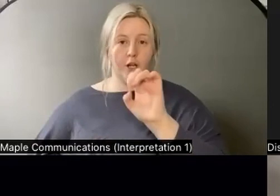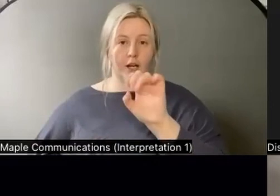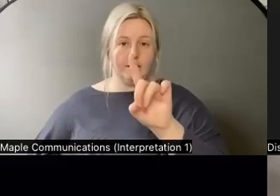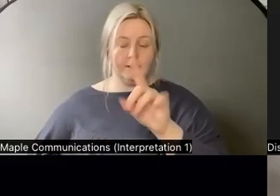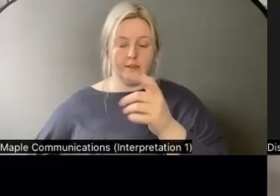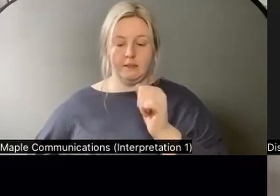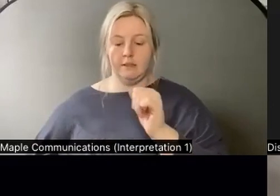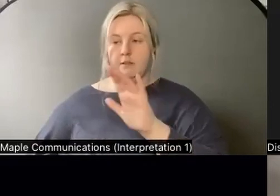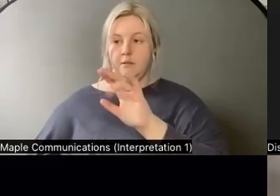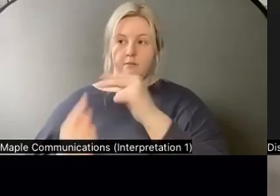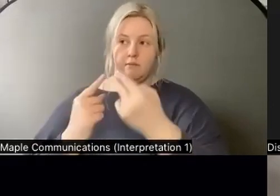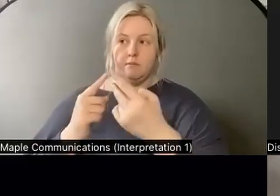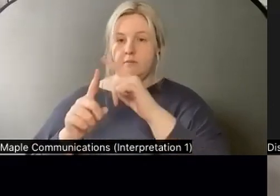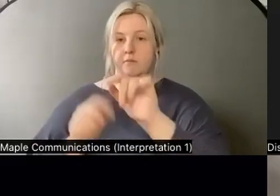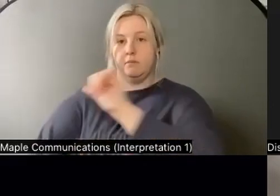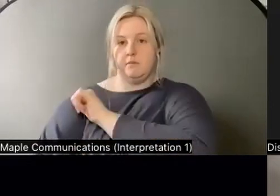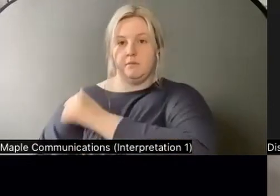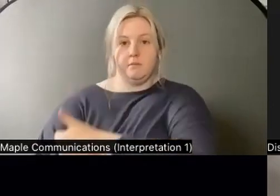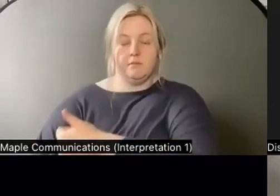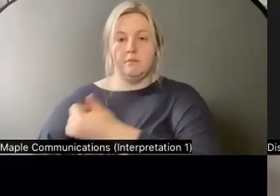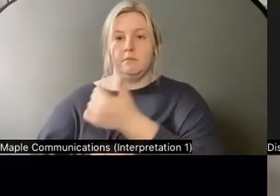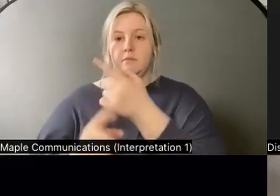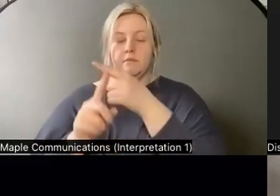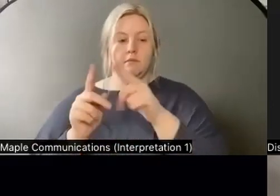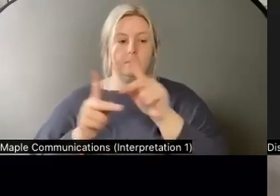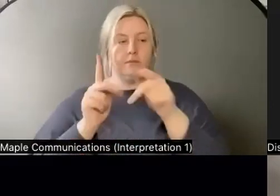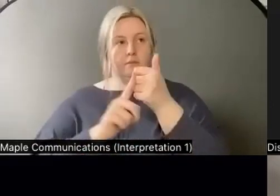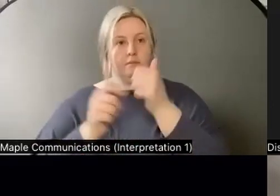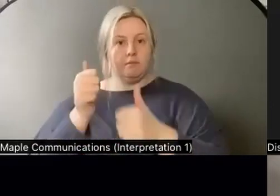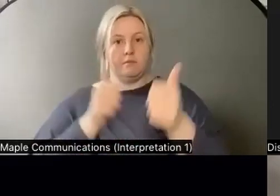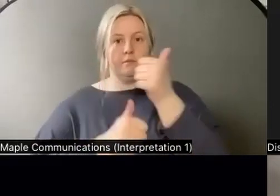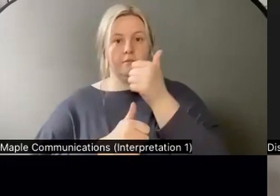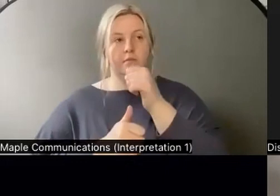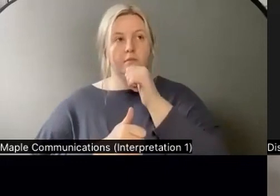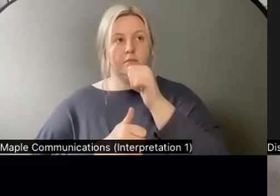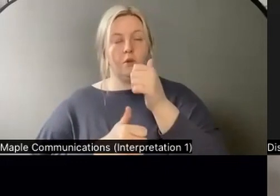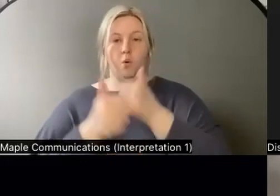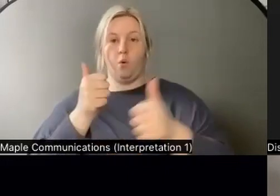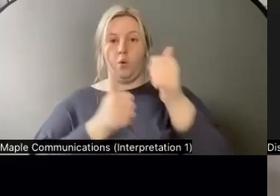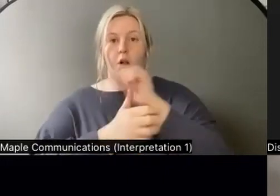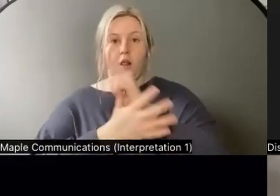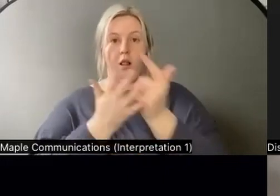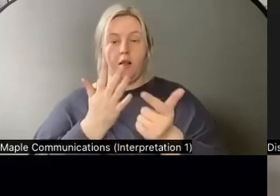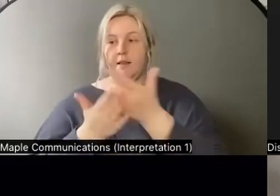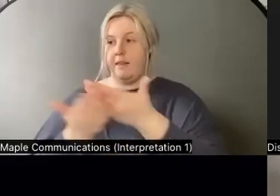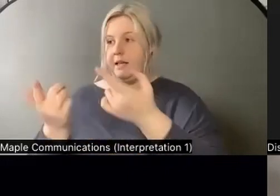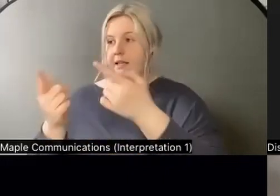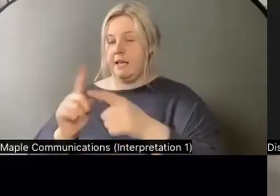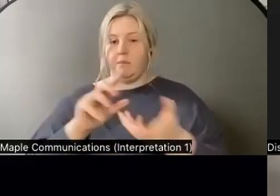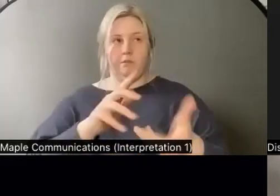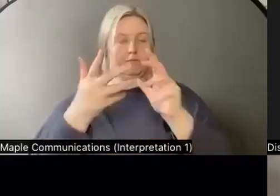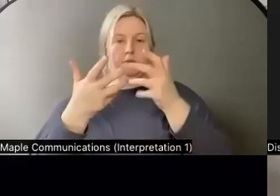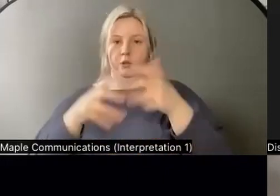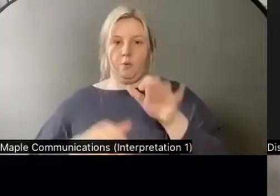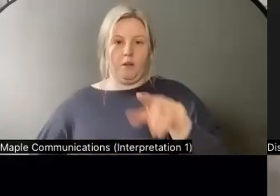certain authorities, i.e. things that perturb and disturb the established order, into pathologies that require medical framing